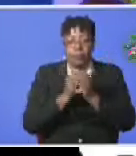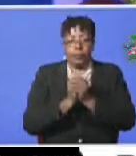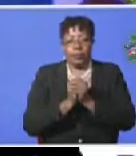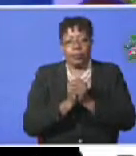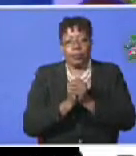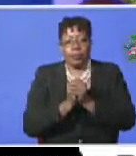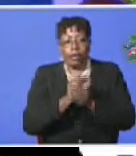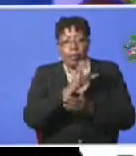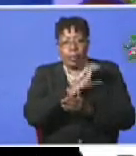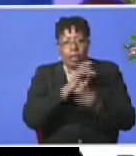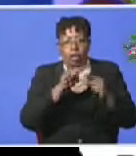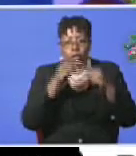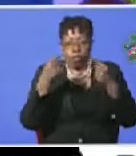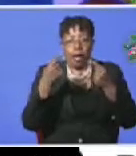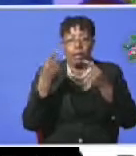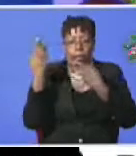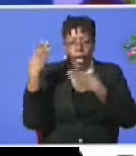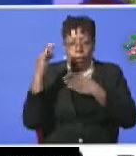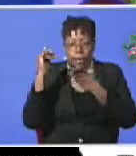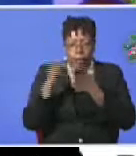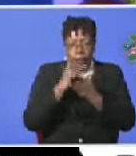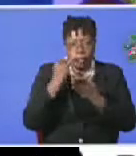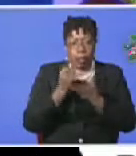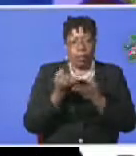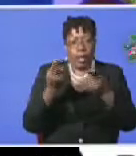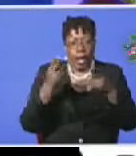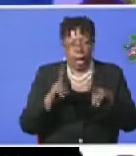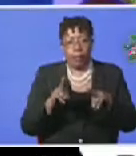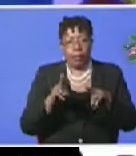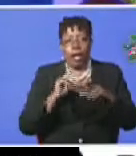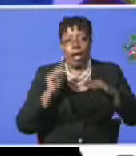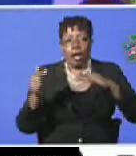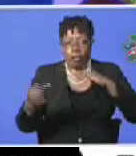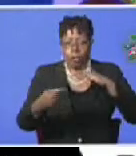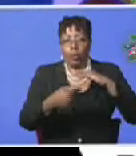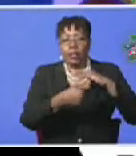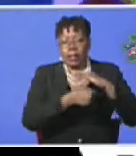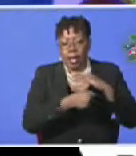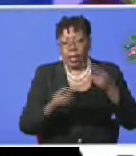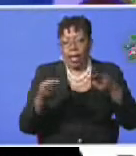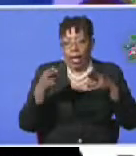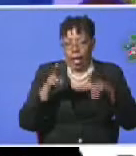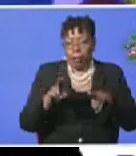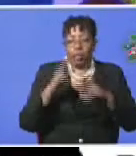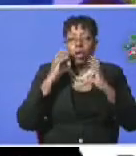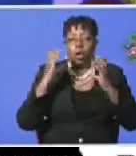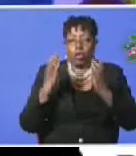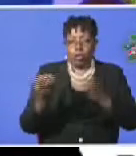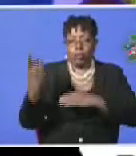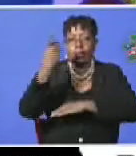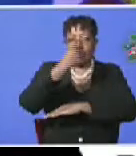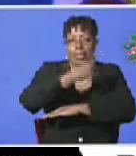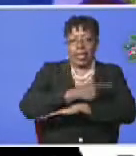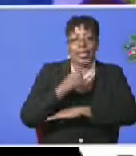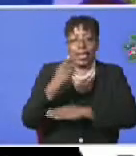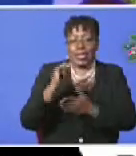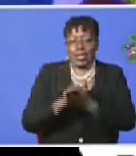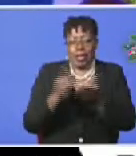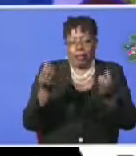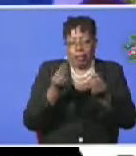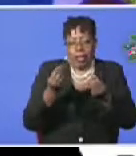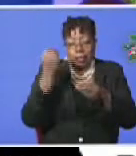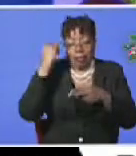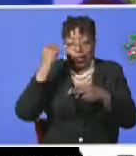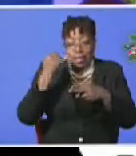Well, police on Grand Bahama investigating what appears to be a suicide that took place on Christmas Day. Police say the